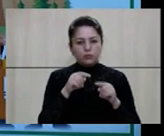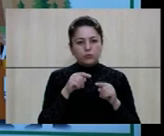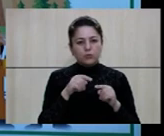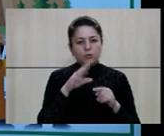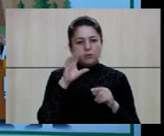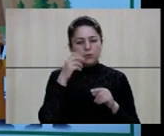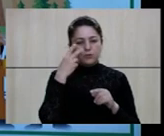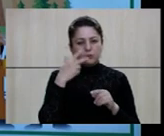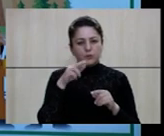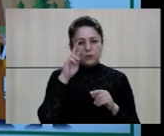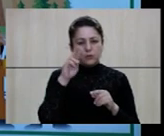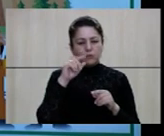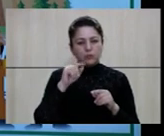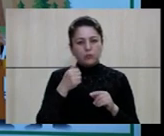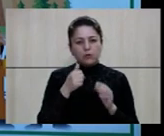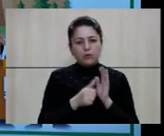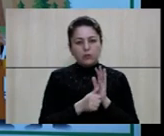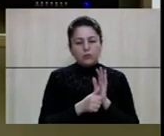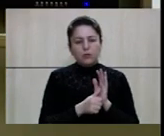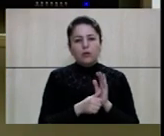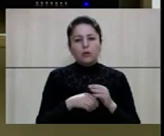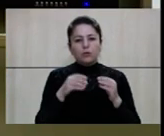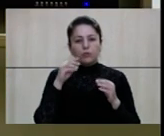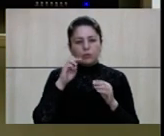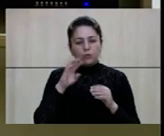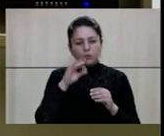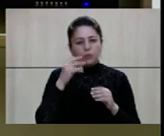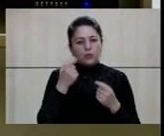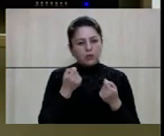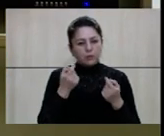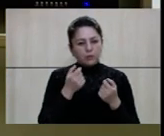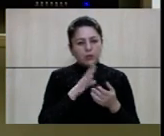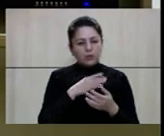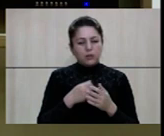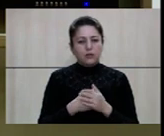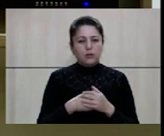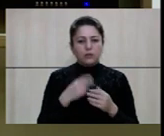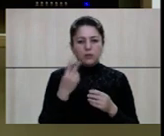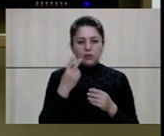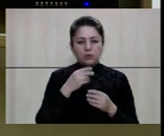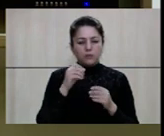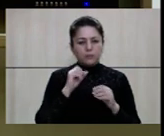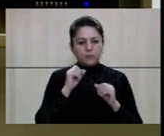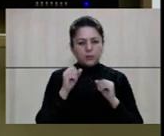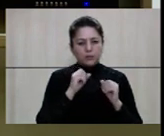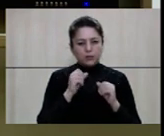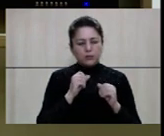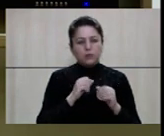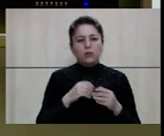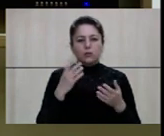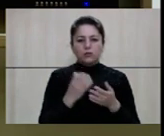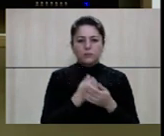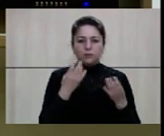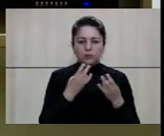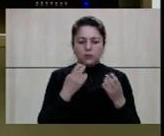ya'ni 532.6 tonna kam ekan. 2-chala brigadani aniqlab, keyin qo'shamiz